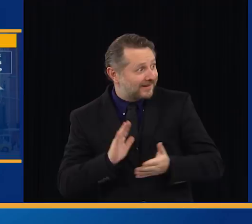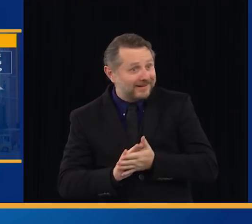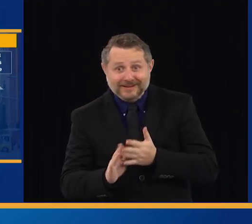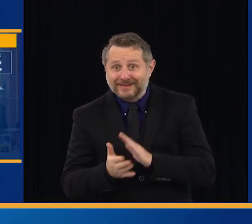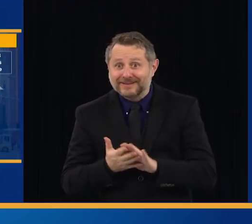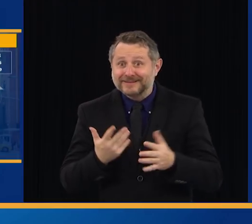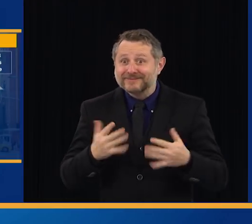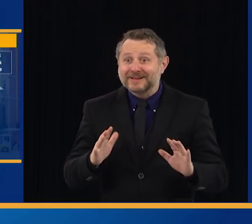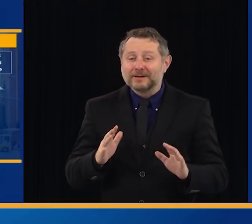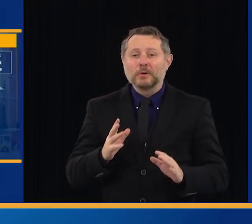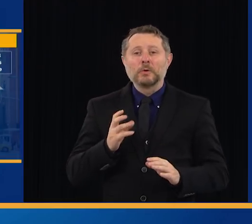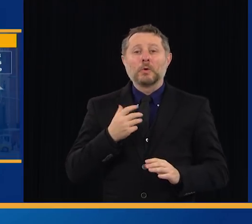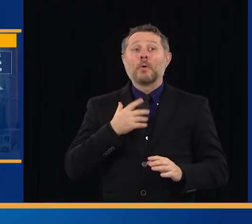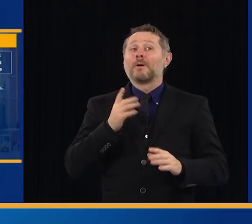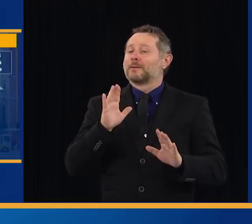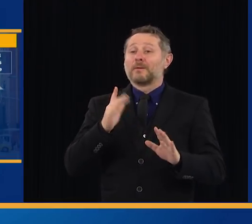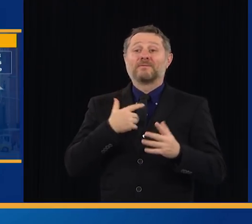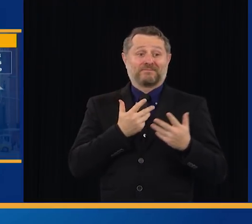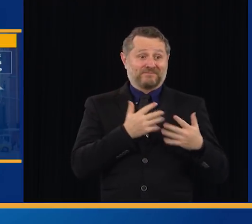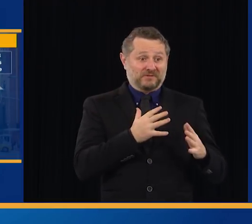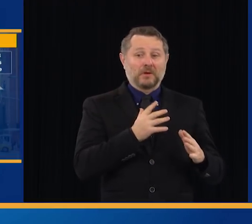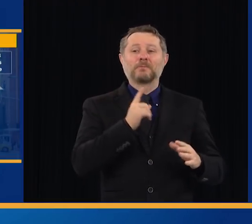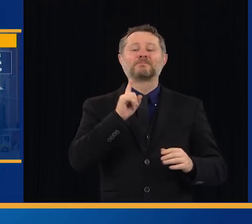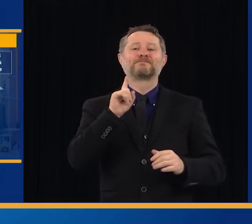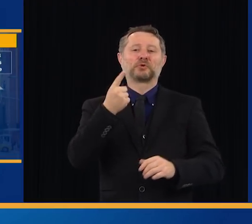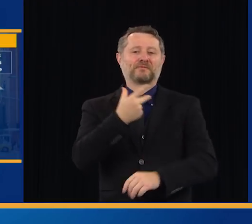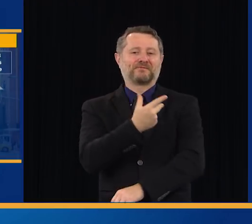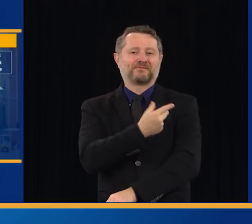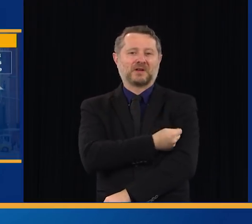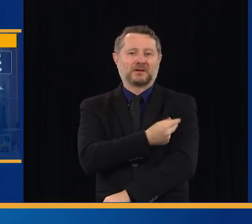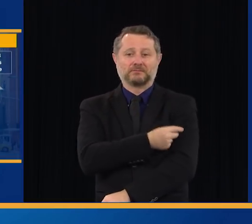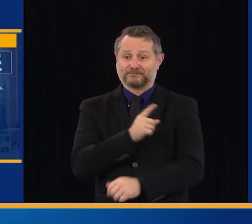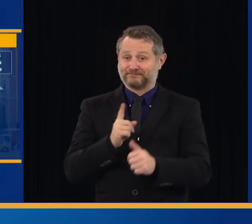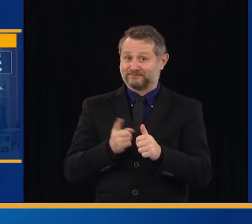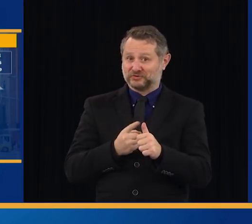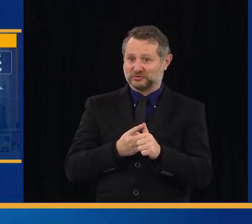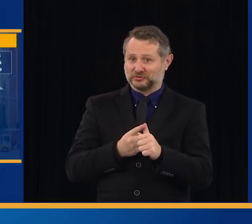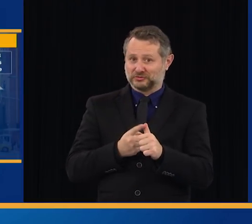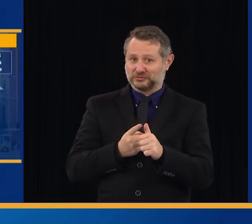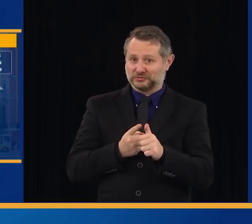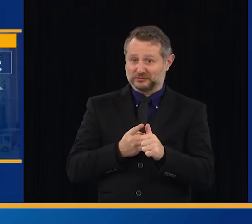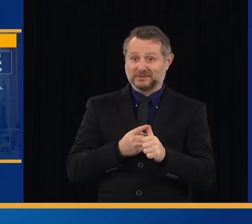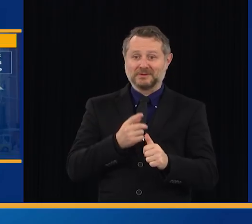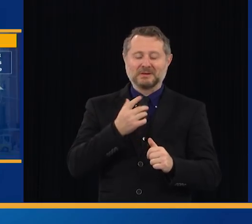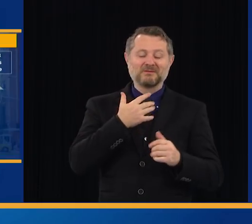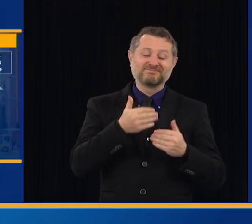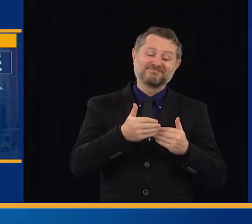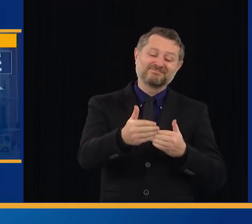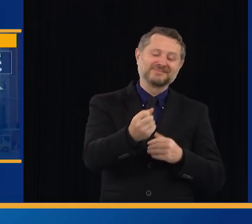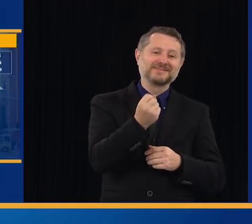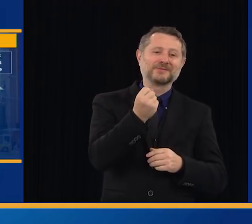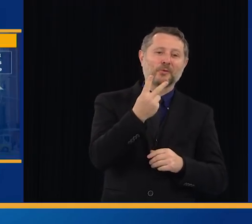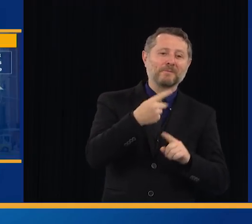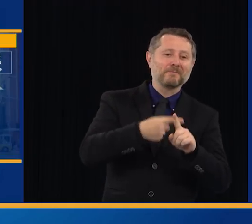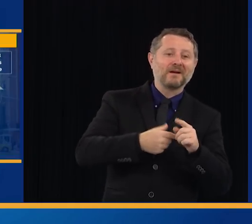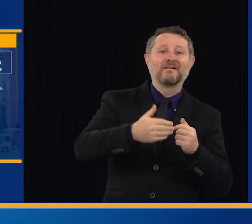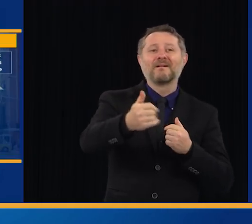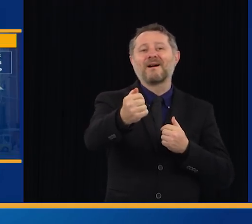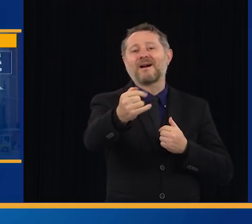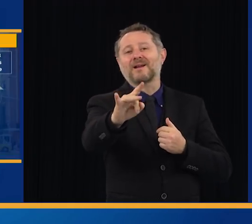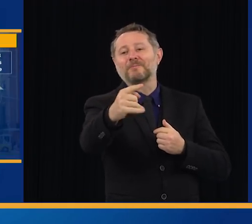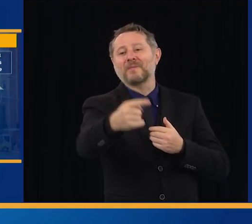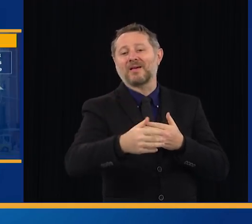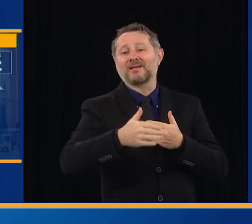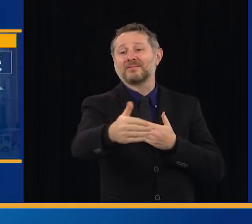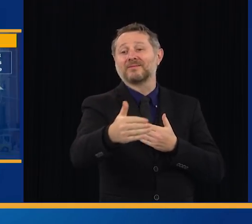vaccine, and that's 12 months to 18 months. We've said to the FDA, any way we can be helpful in the testing of that vaccine,